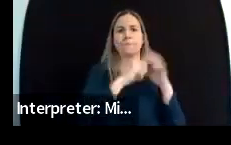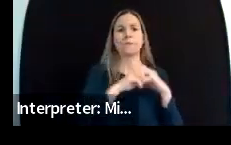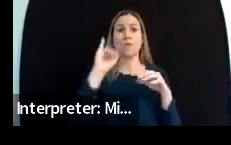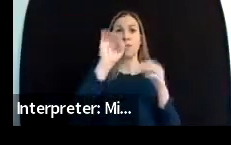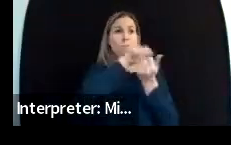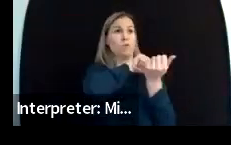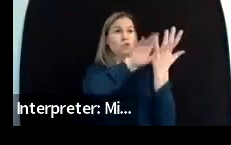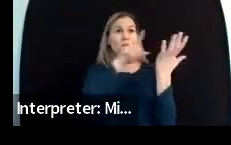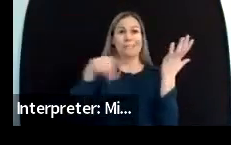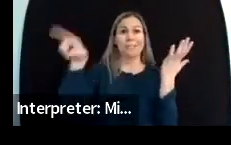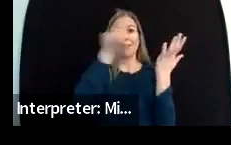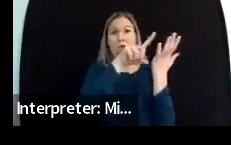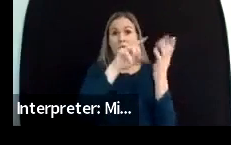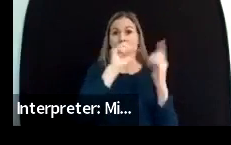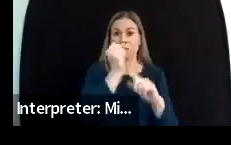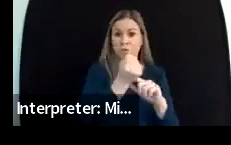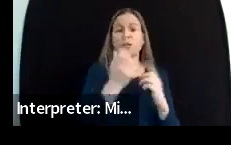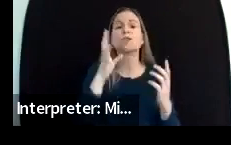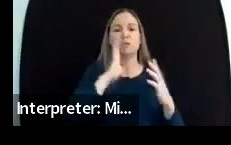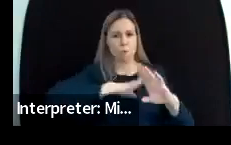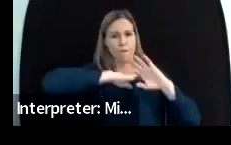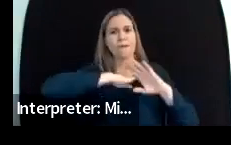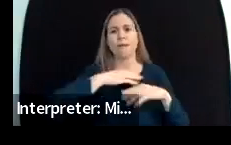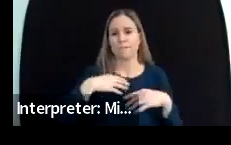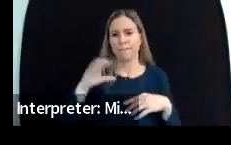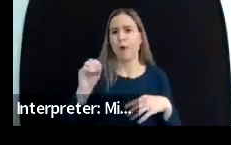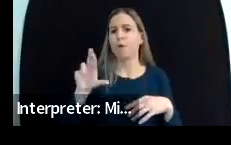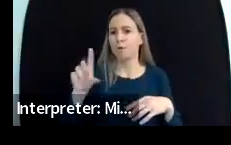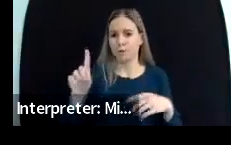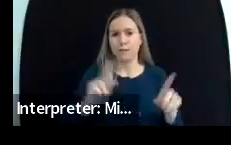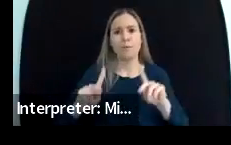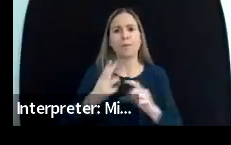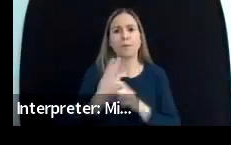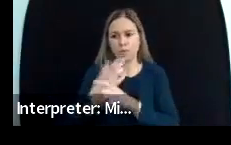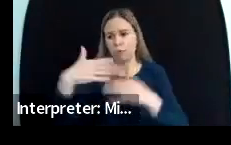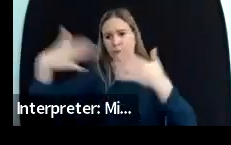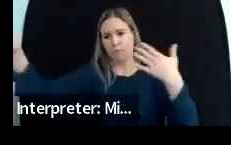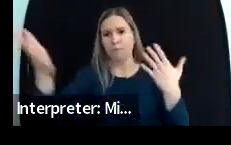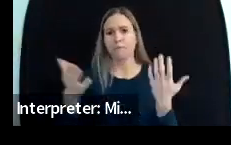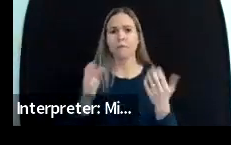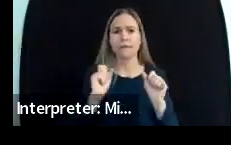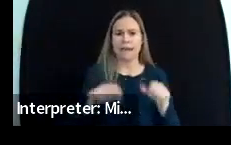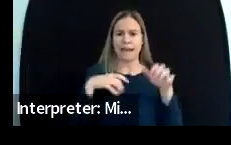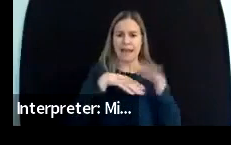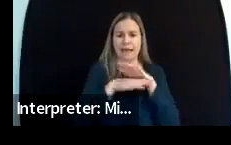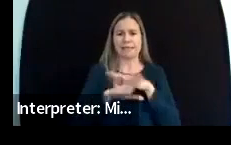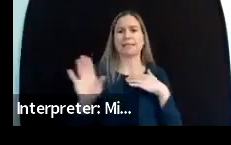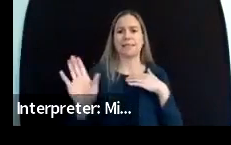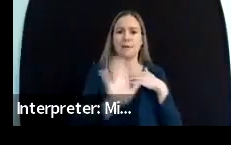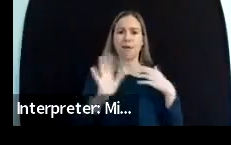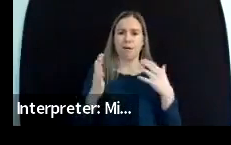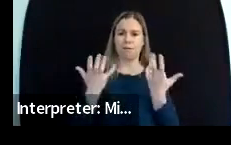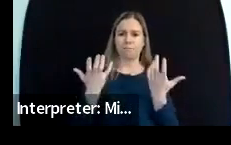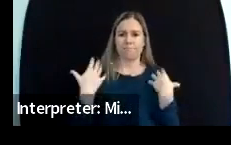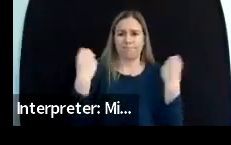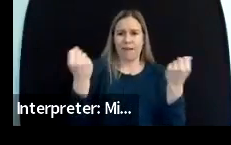them, can help prevent opioid use disorder or help people to access the care they need for opioid use disorder or other health